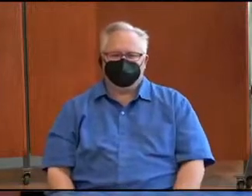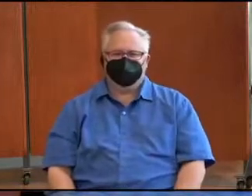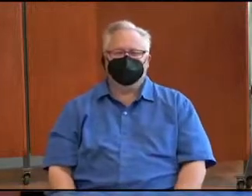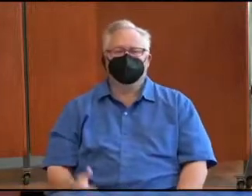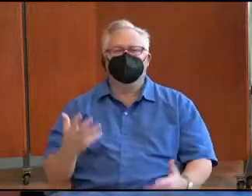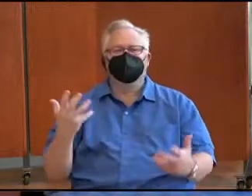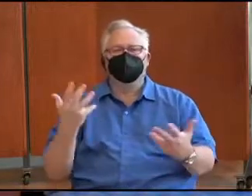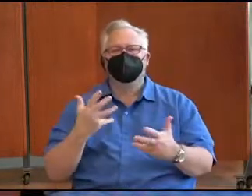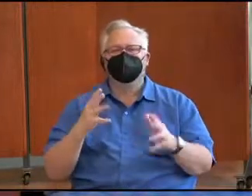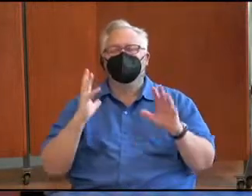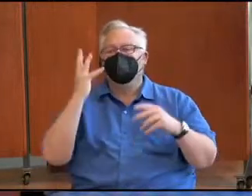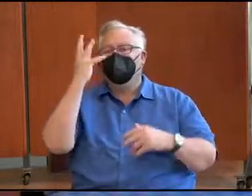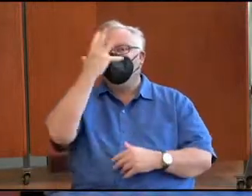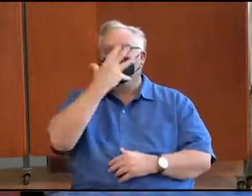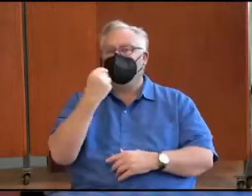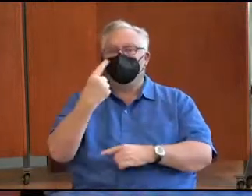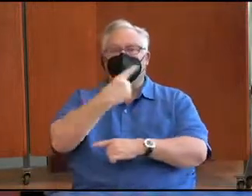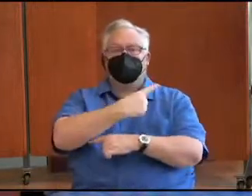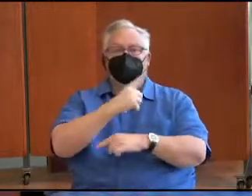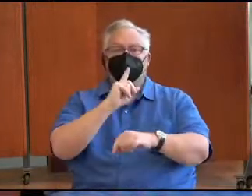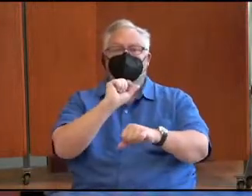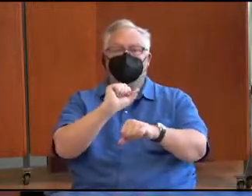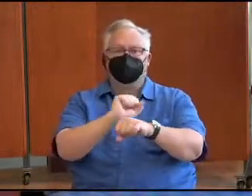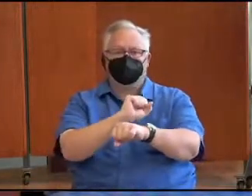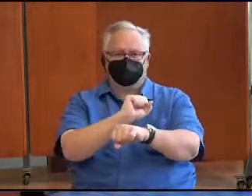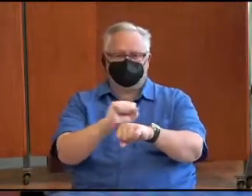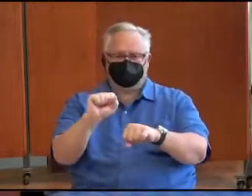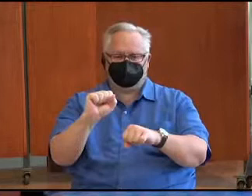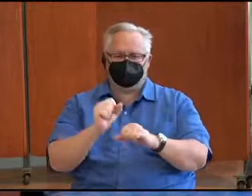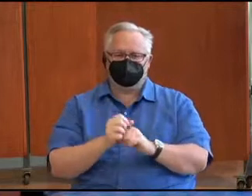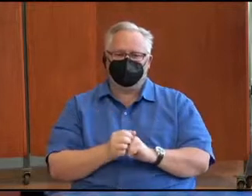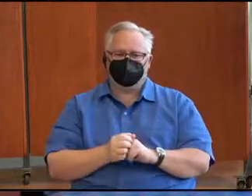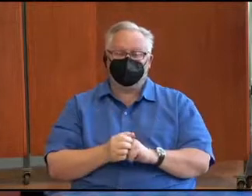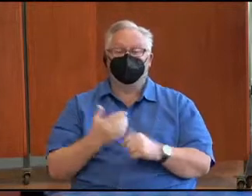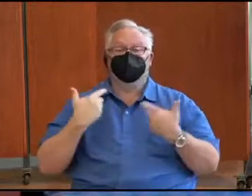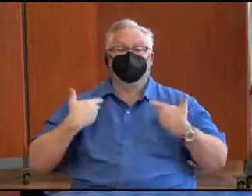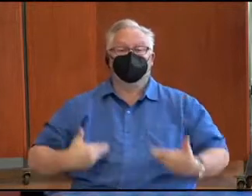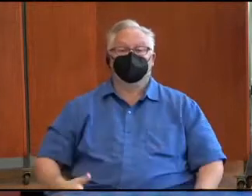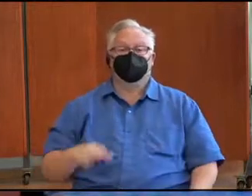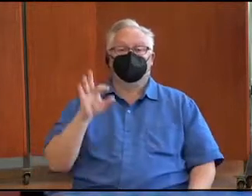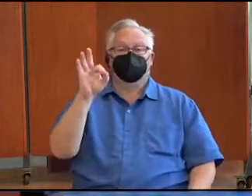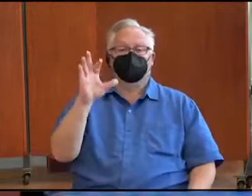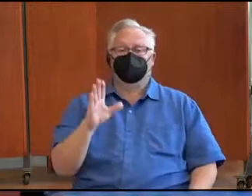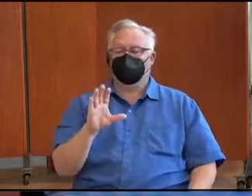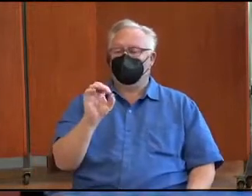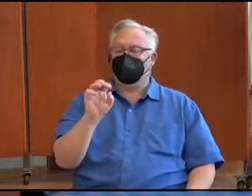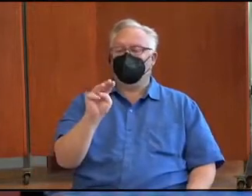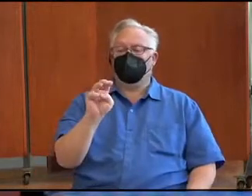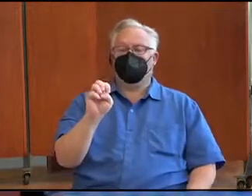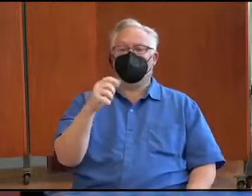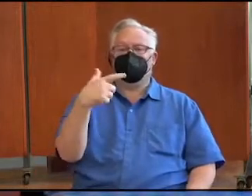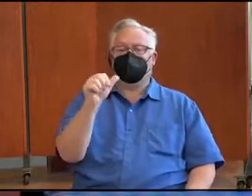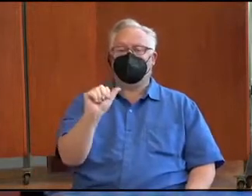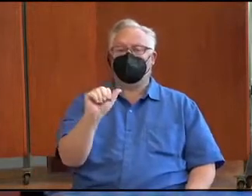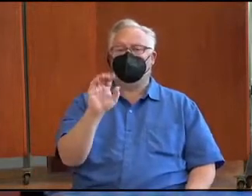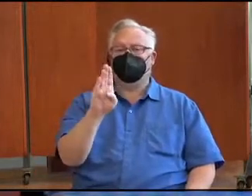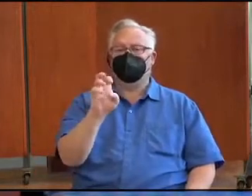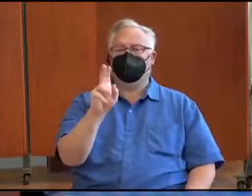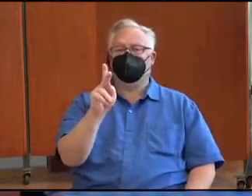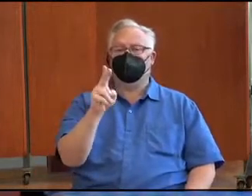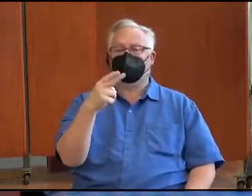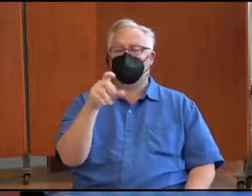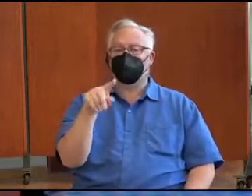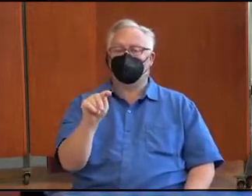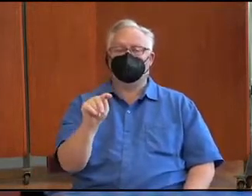What a beautiful day indeed. I'm the Reverend Omega Burkhart, the assistant minister here, and my pronouns are